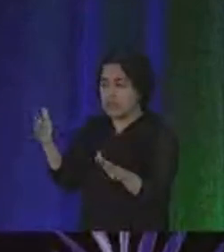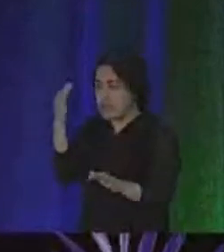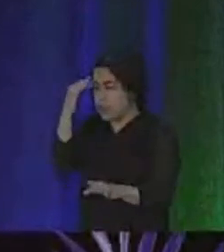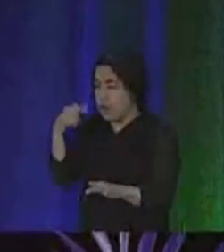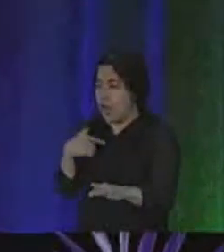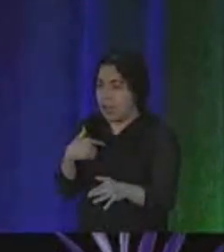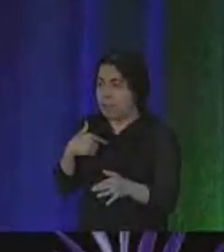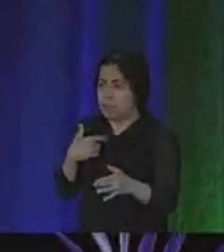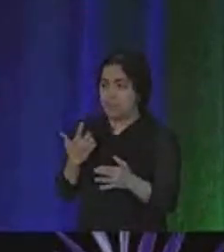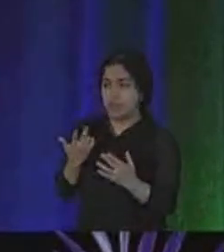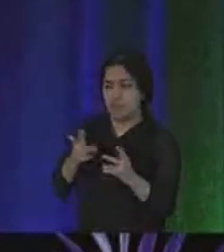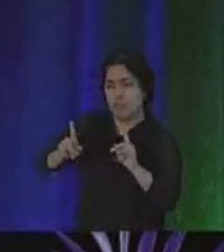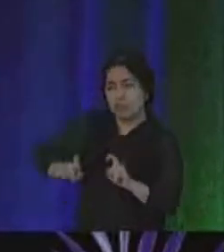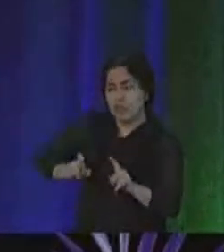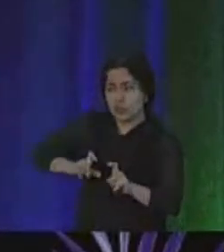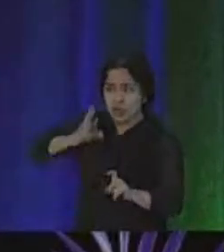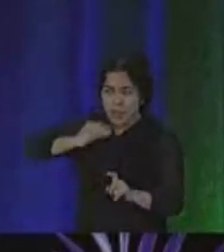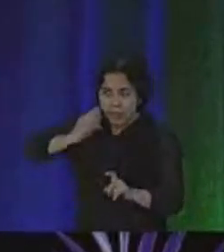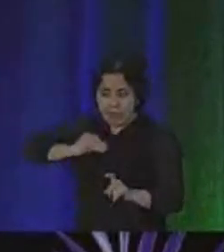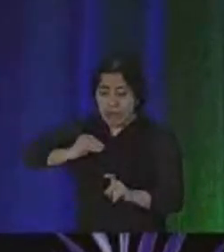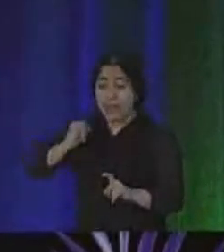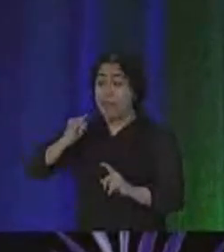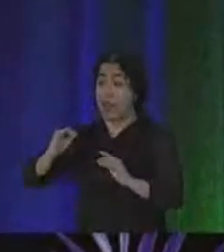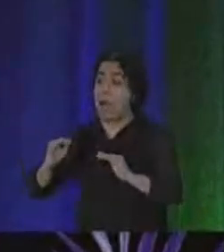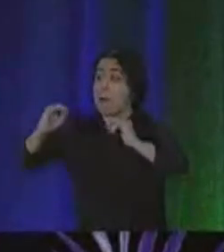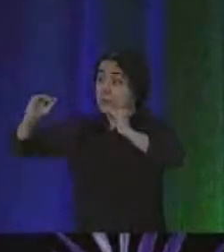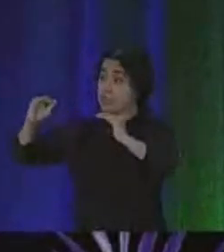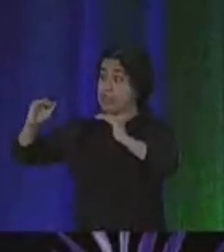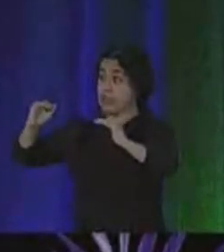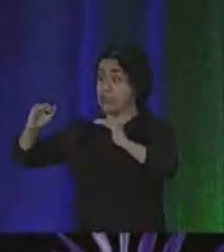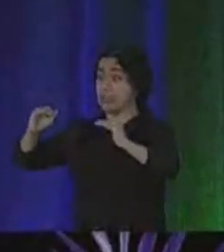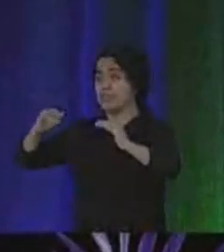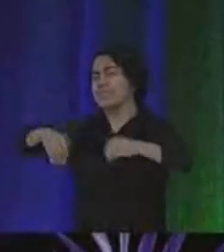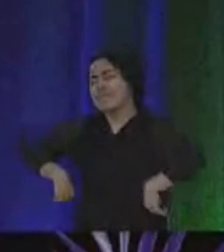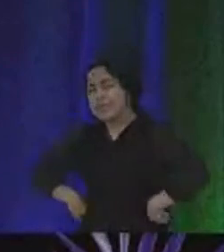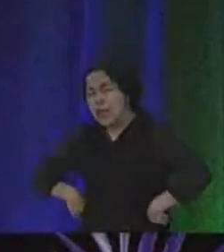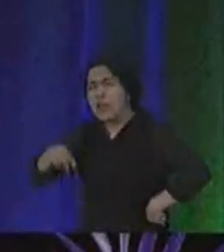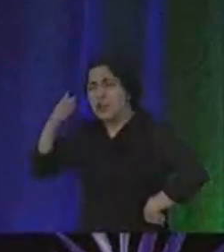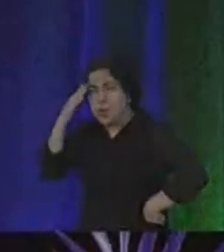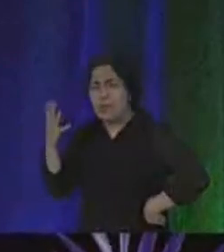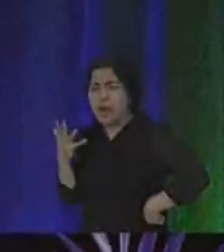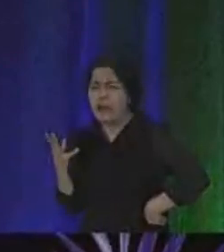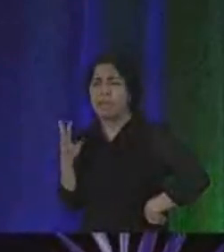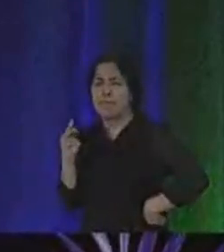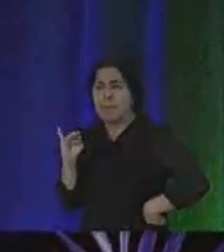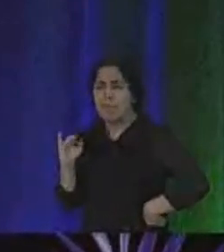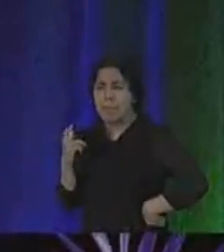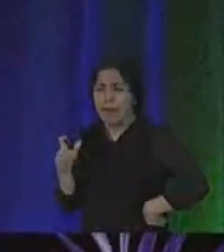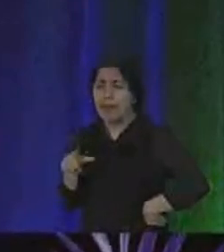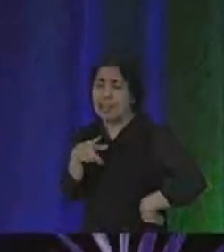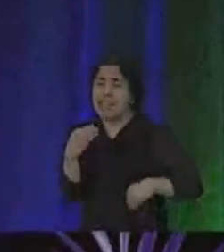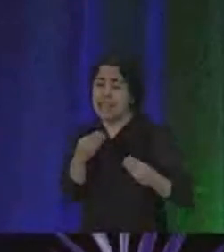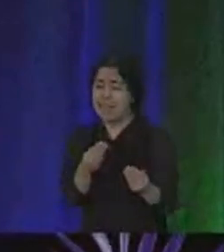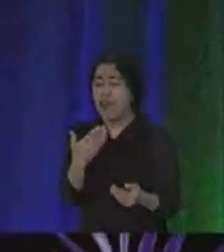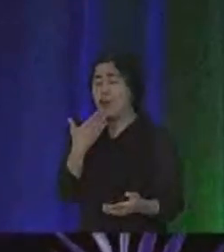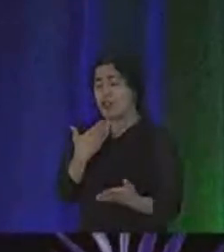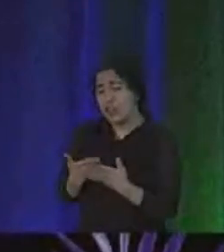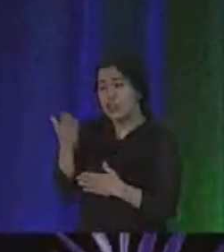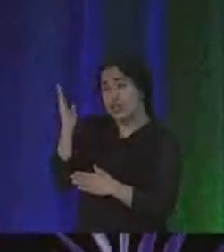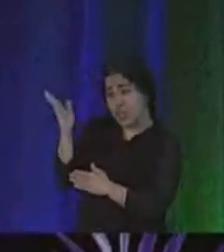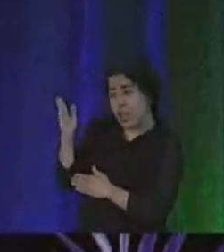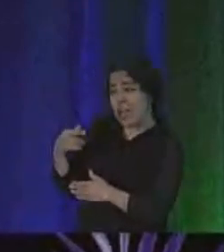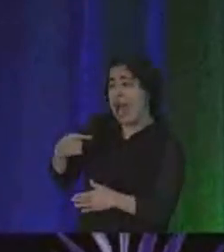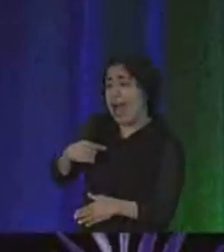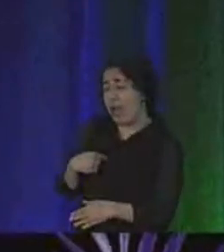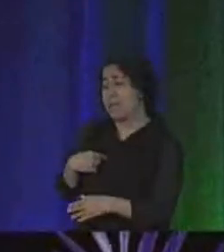So if I update my plan, I come over here and say, you know what? Michael gave a really cool talk. I'm going to subscribe to the pro